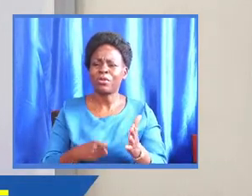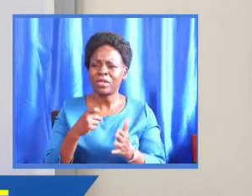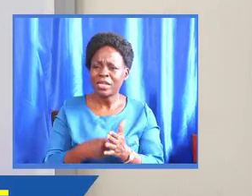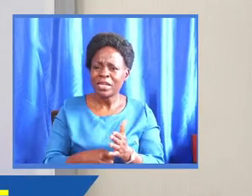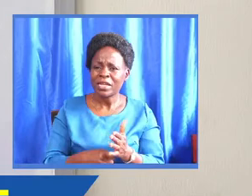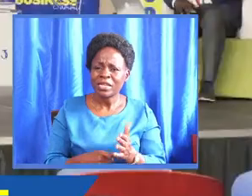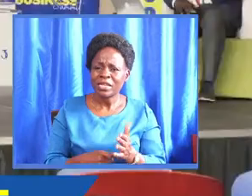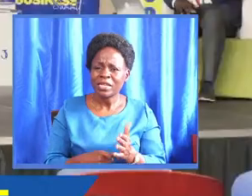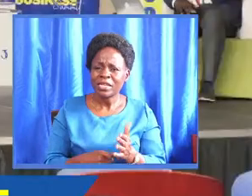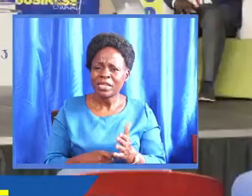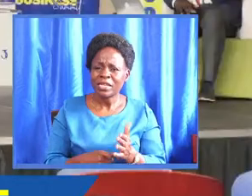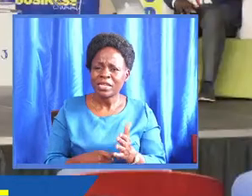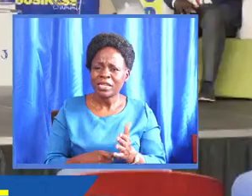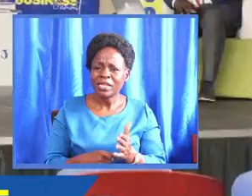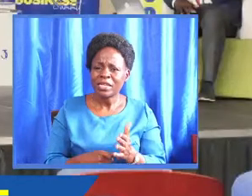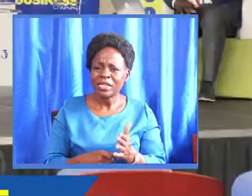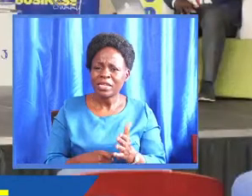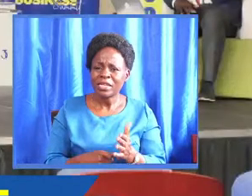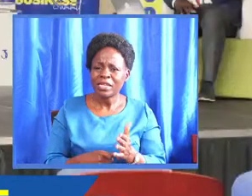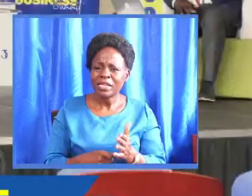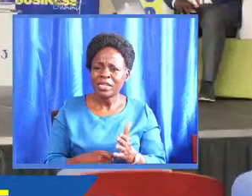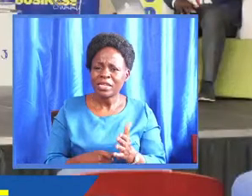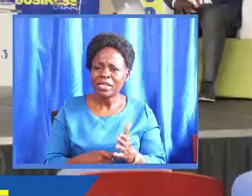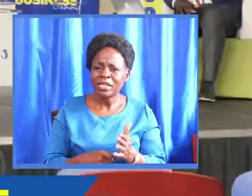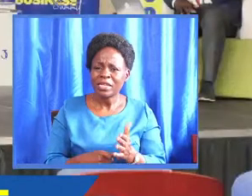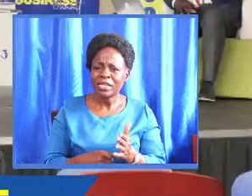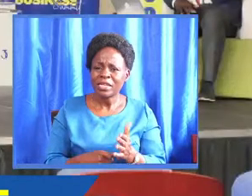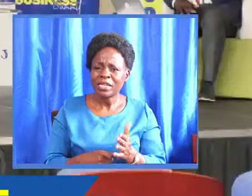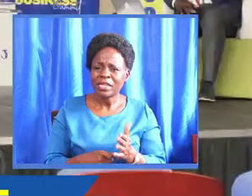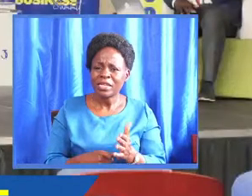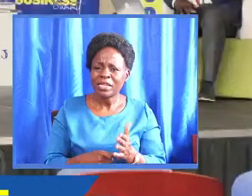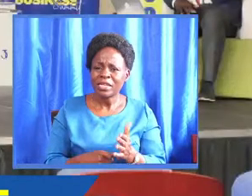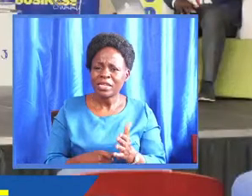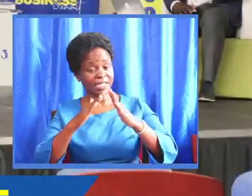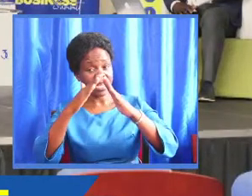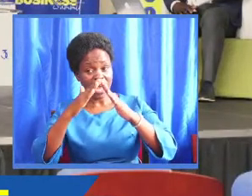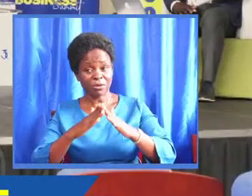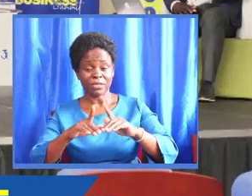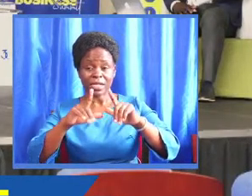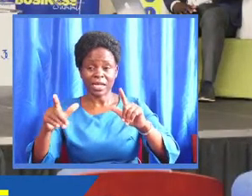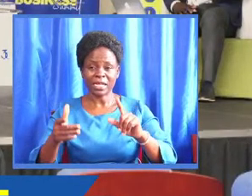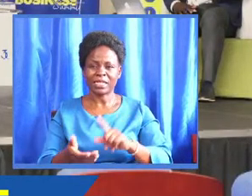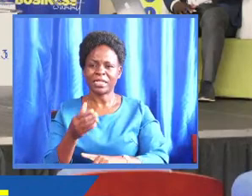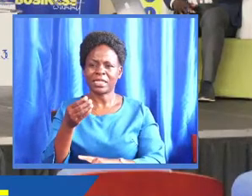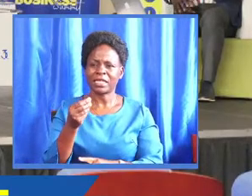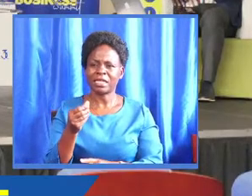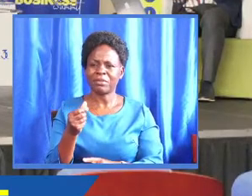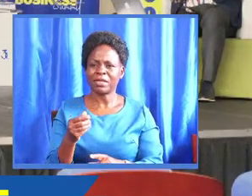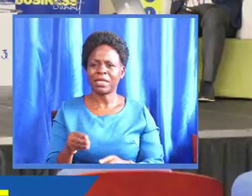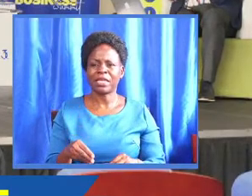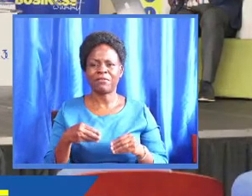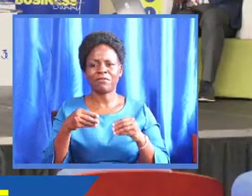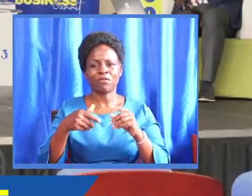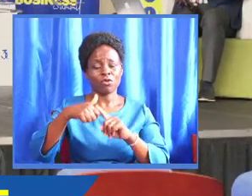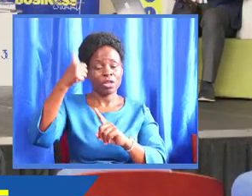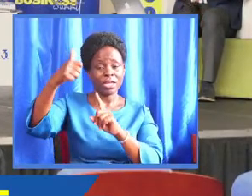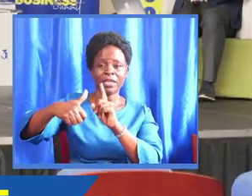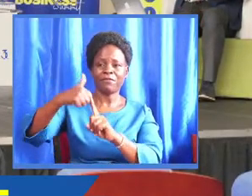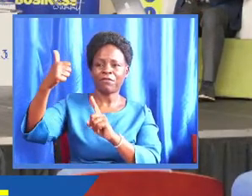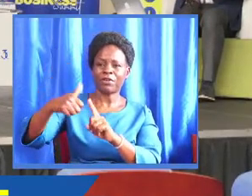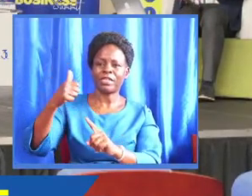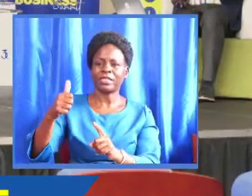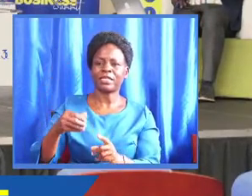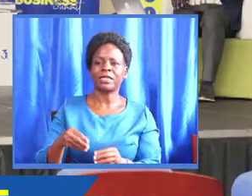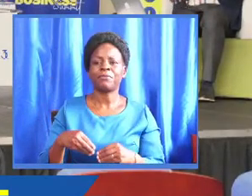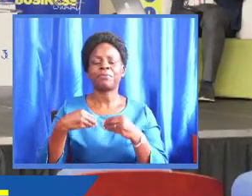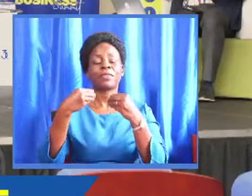income earned, and if real estate is earning income, if letting is giving you income, it is taxable